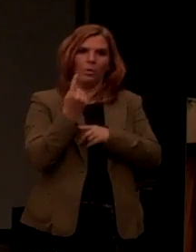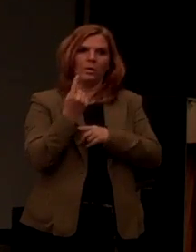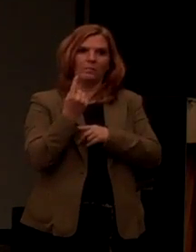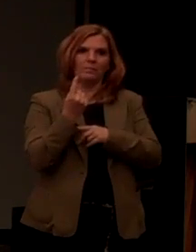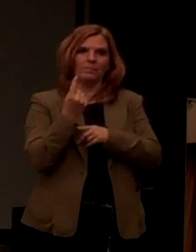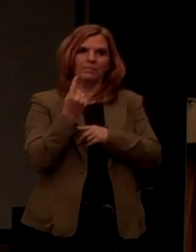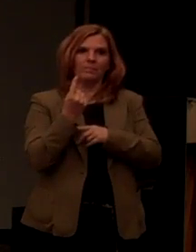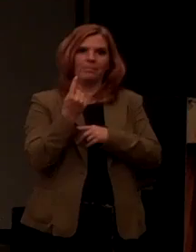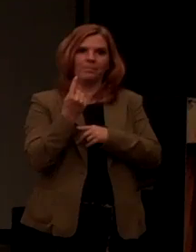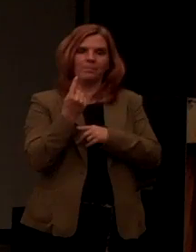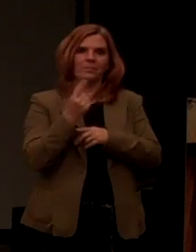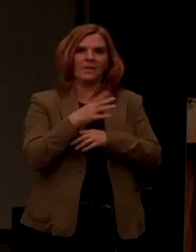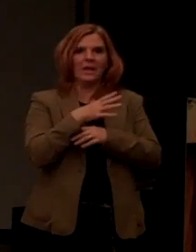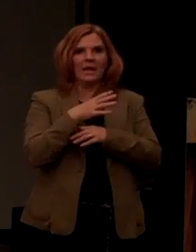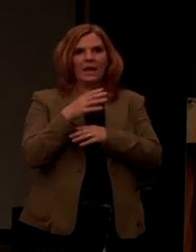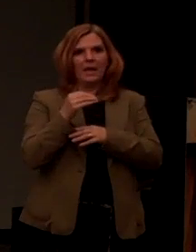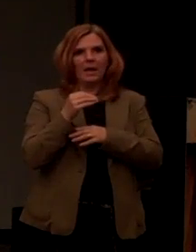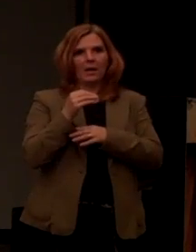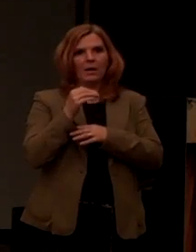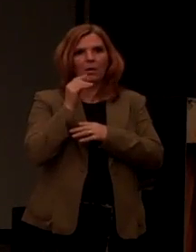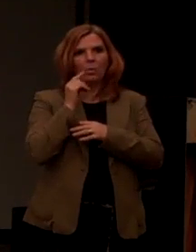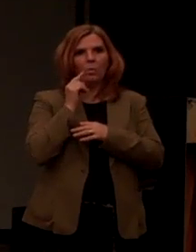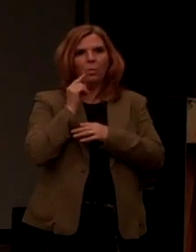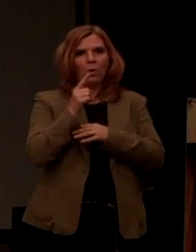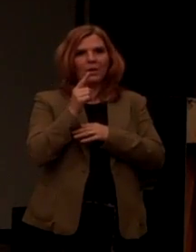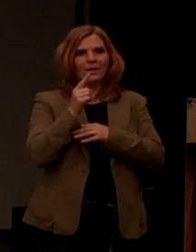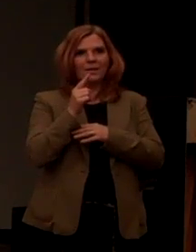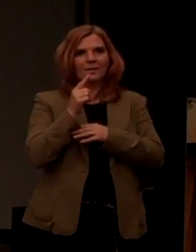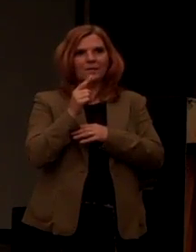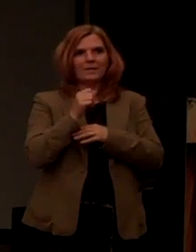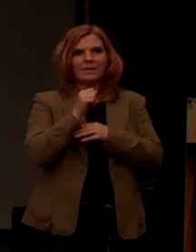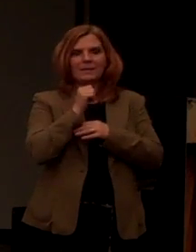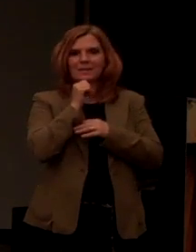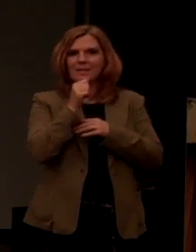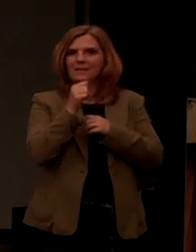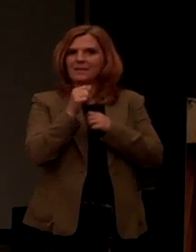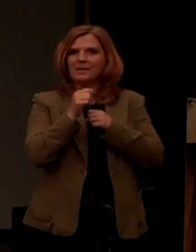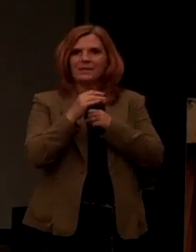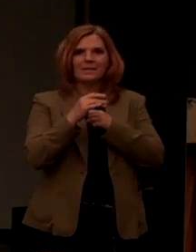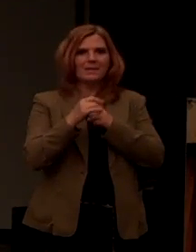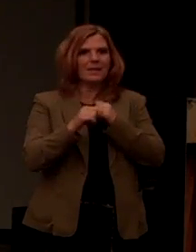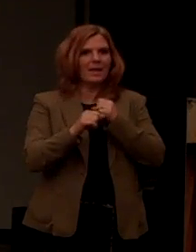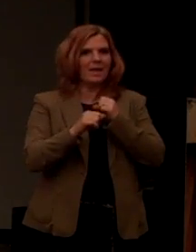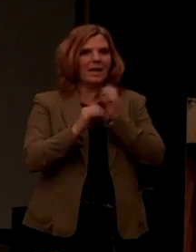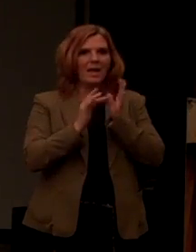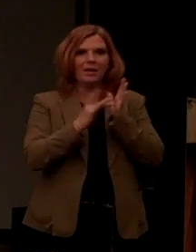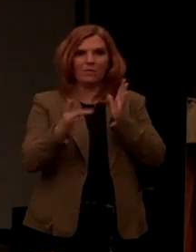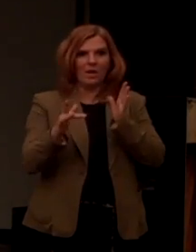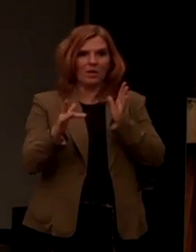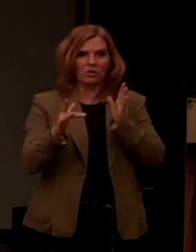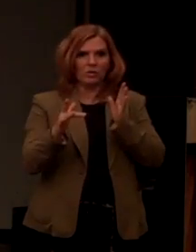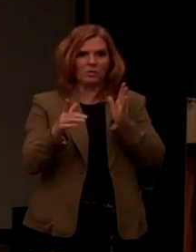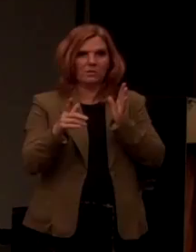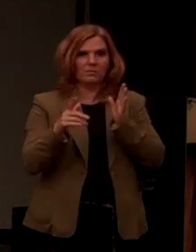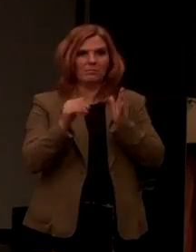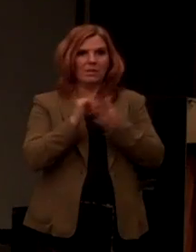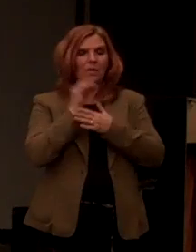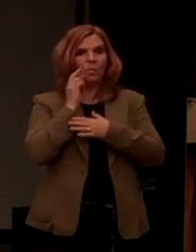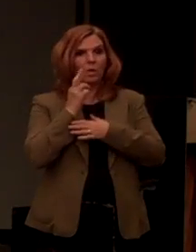I. Okay? And one of the disadvantages that Wheeling will have in relationship to